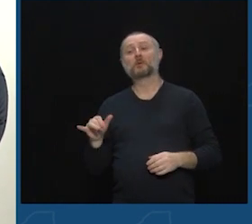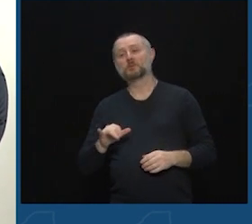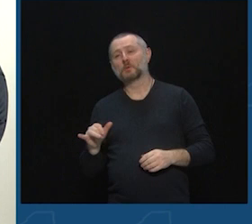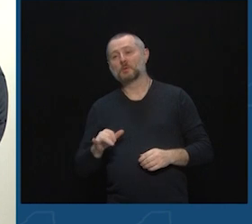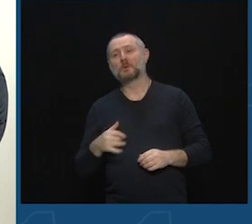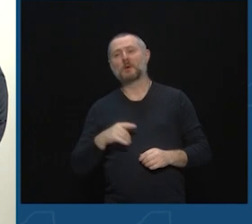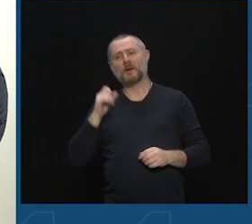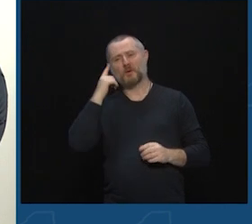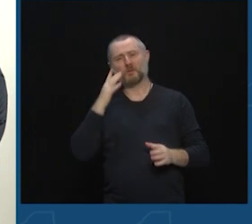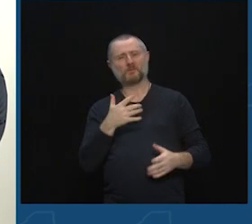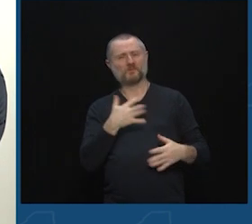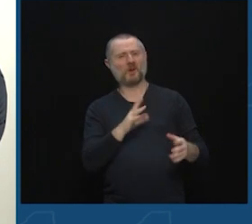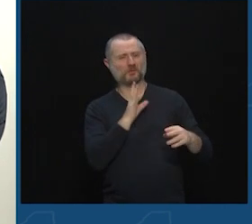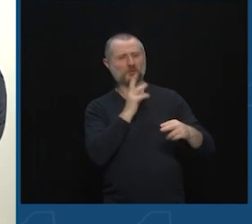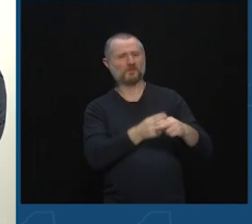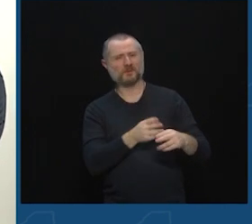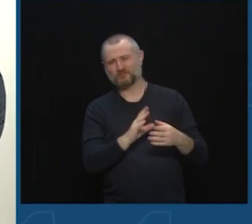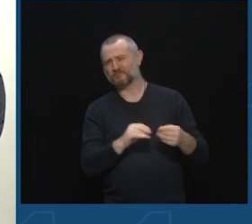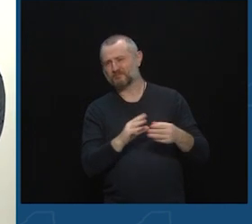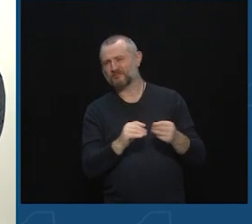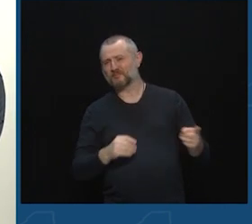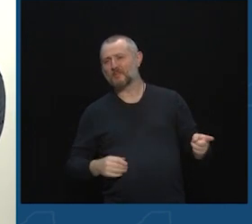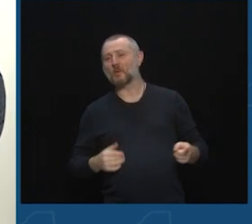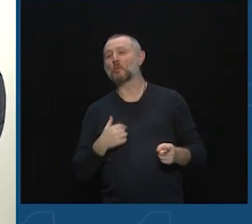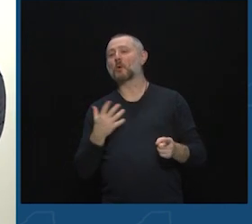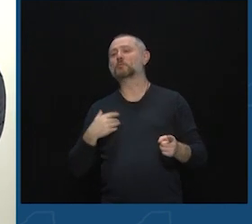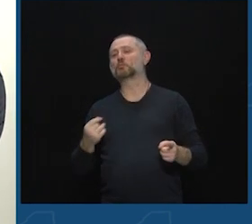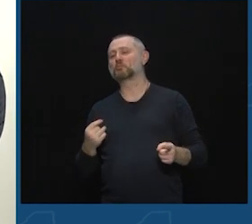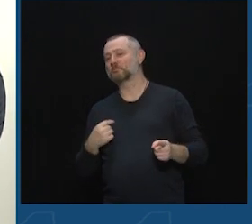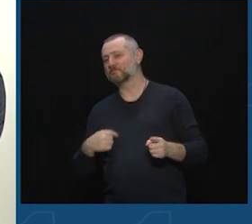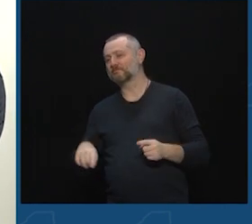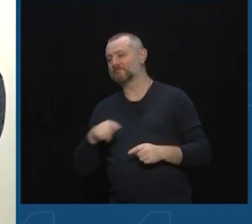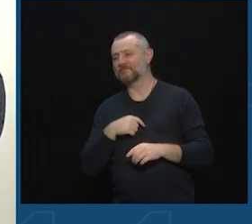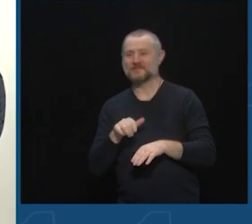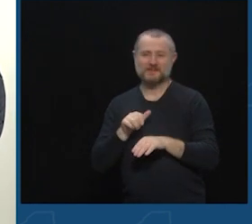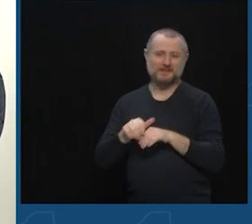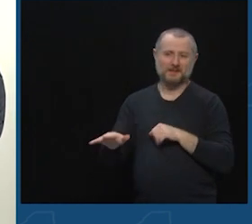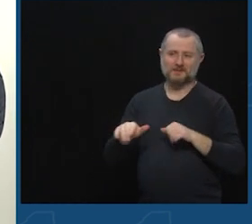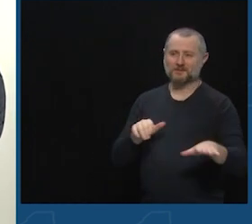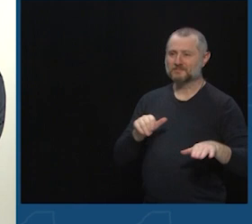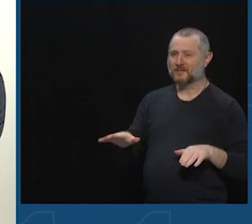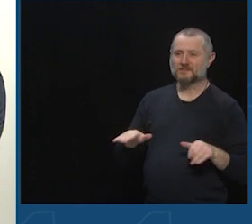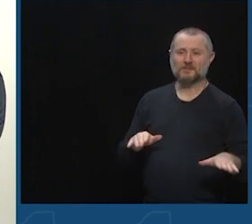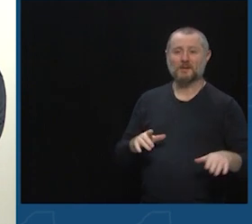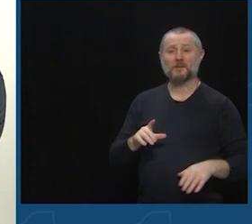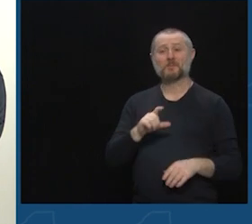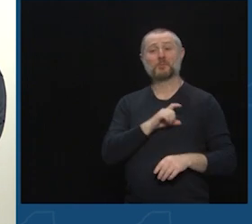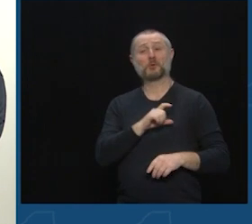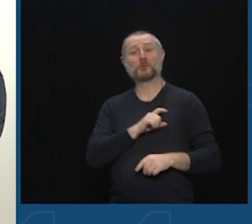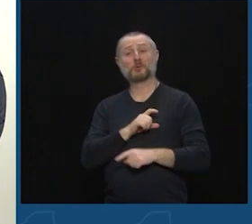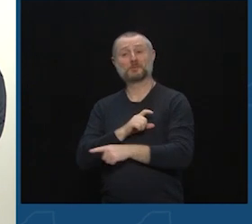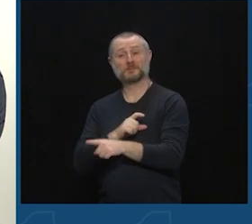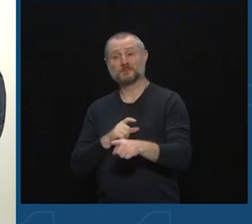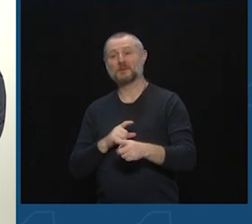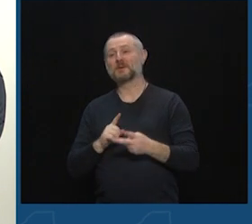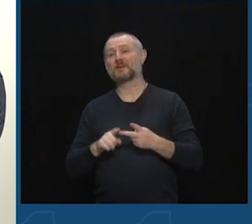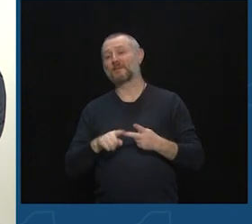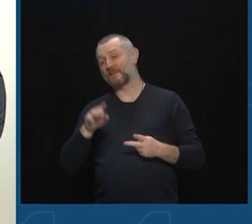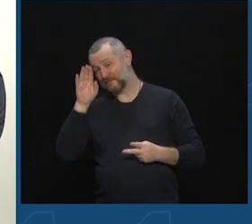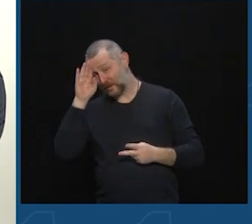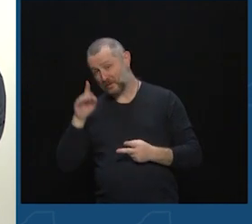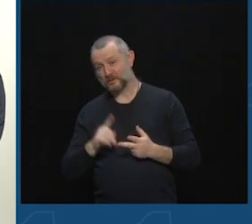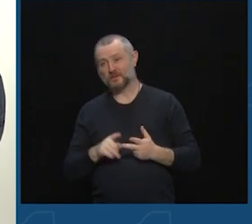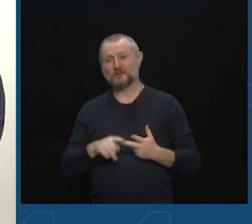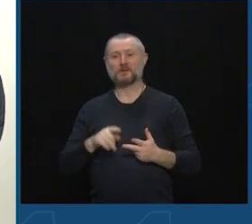to, that's been very important, we've been sending out our members of our law enforcement community, first responders, door